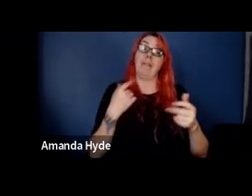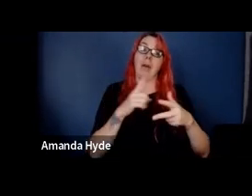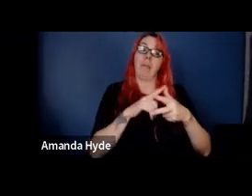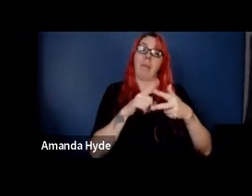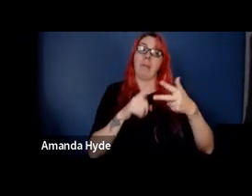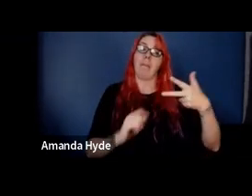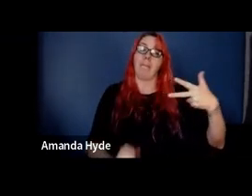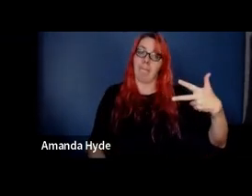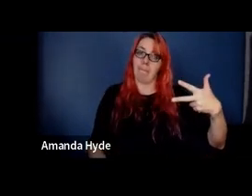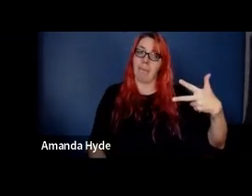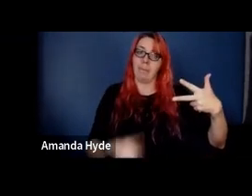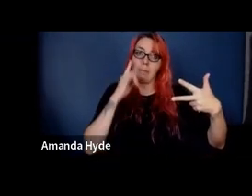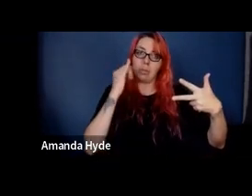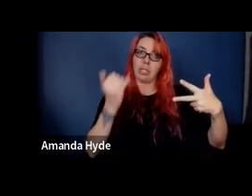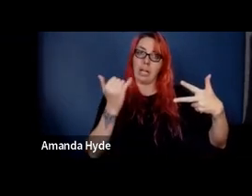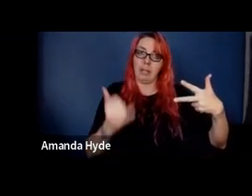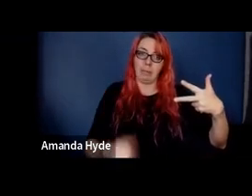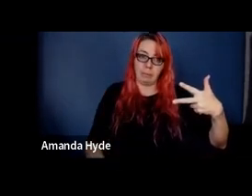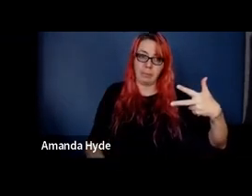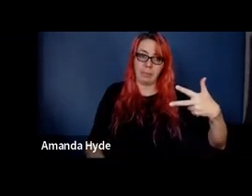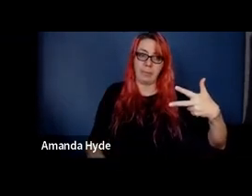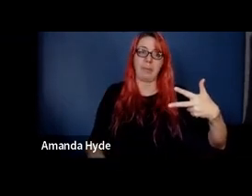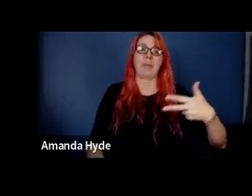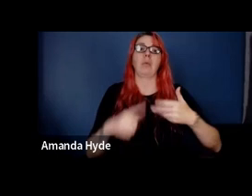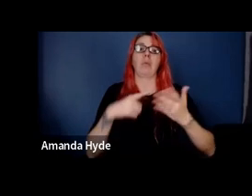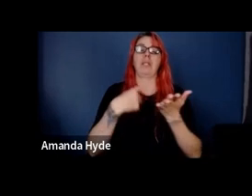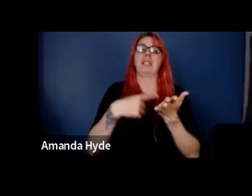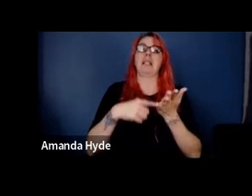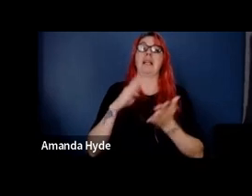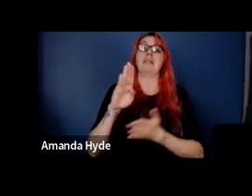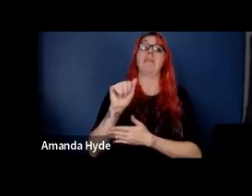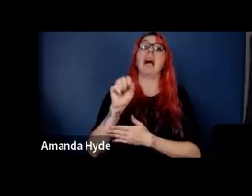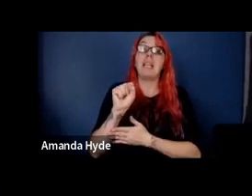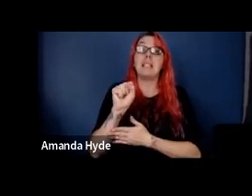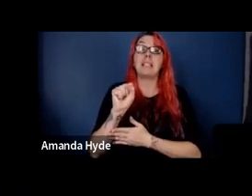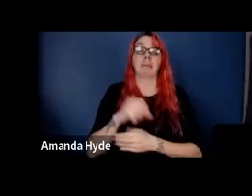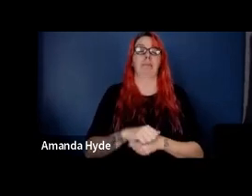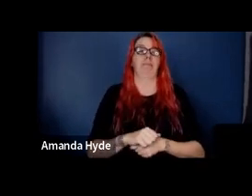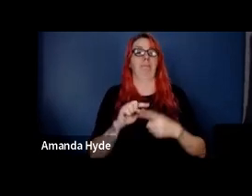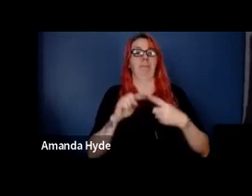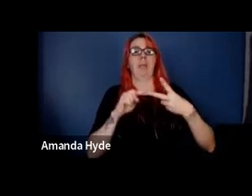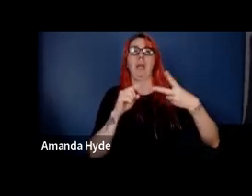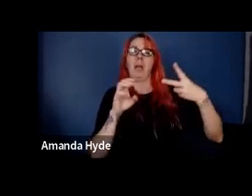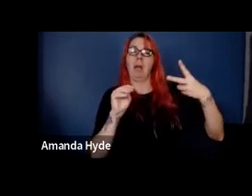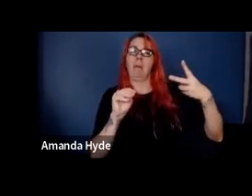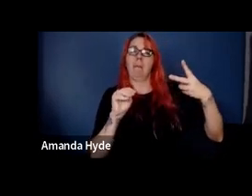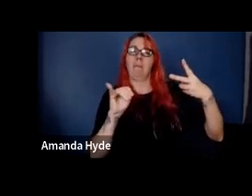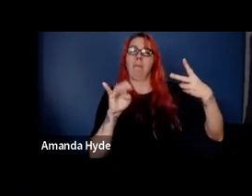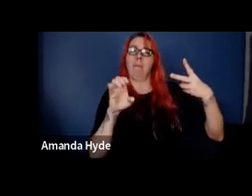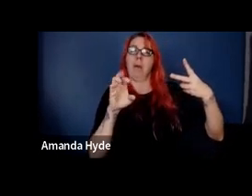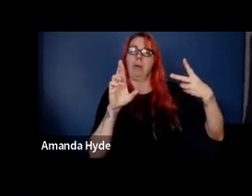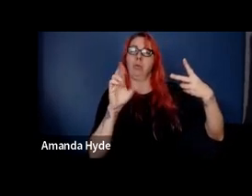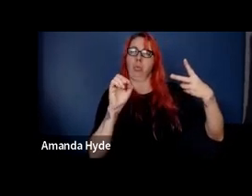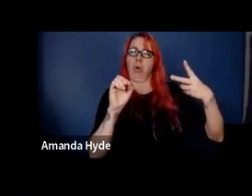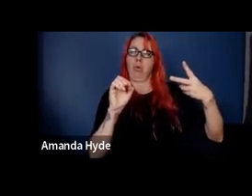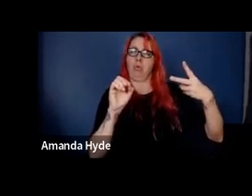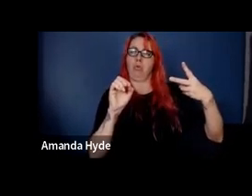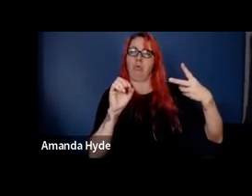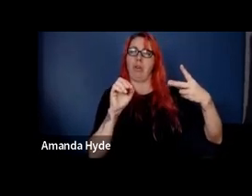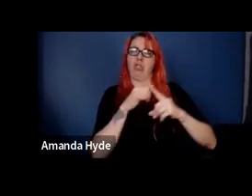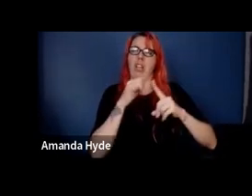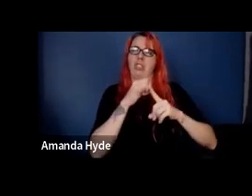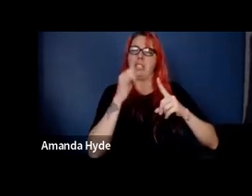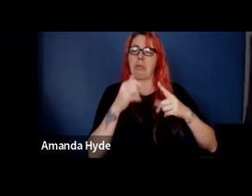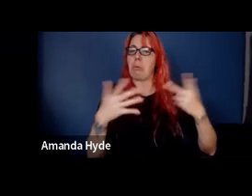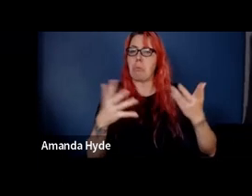some of these. So bias, microaggressions, power and privilege, impact versus intent, and certainly also, you